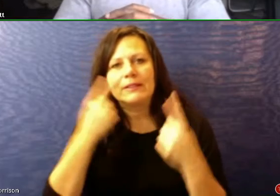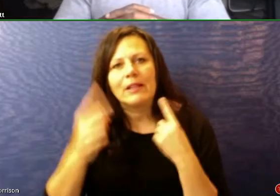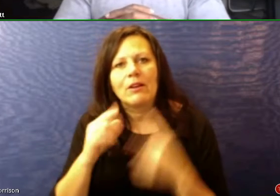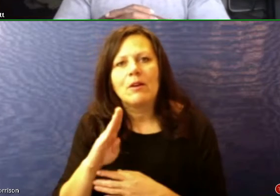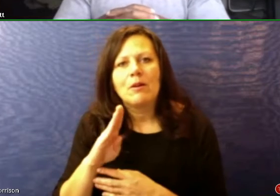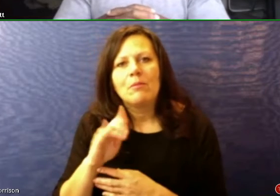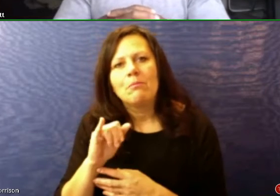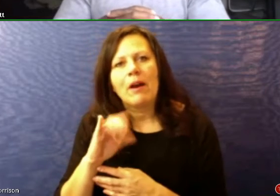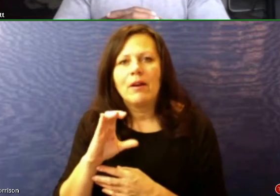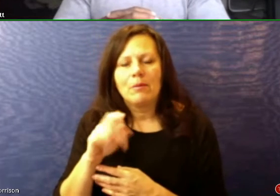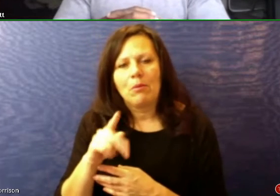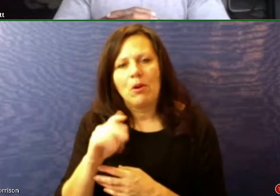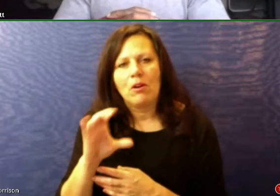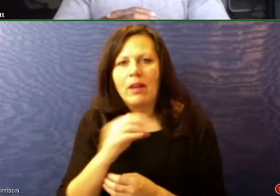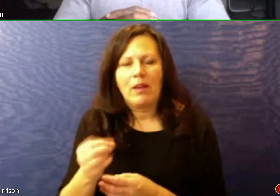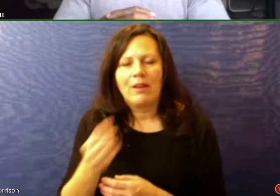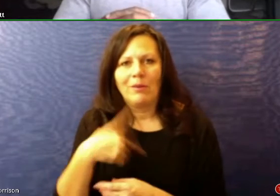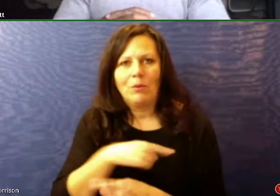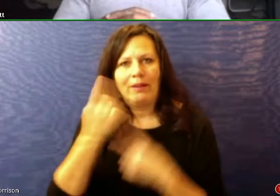and underrepresented communities.